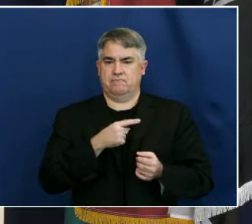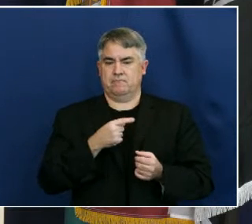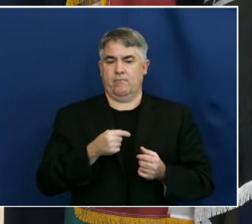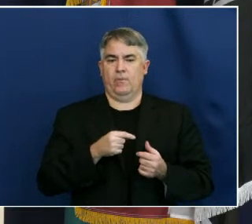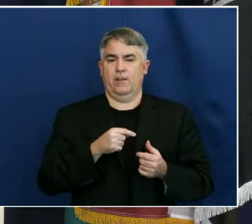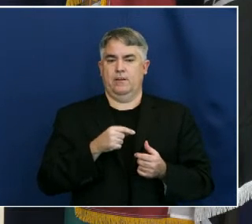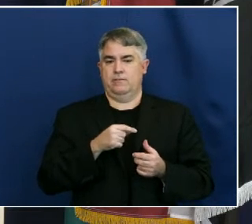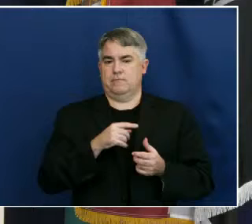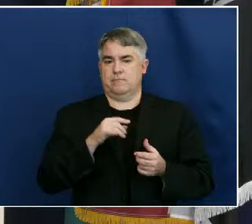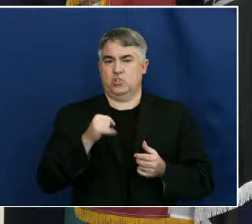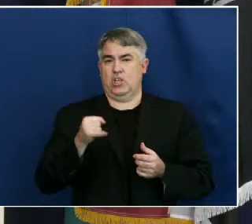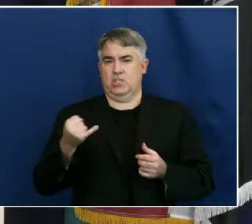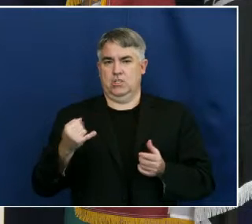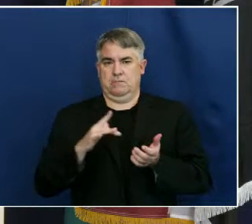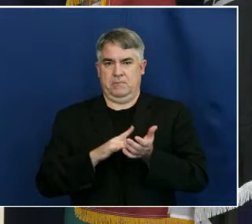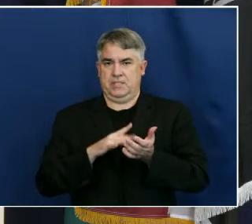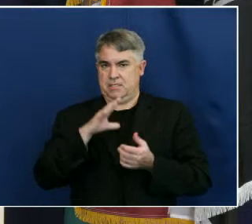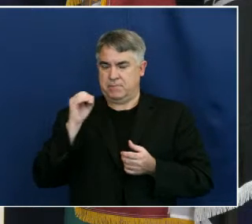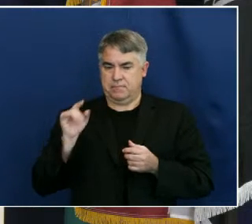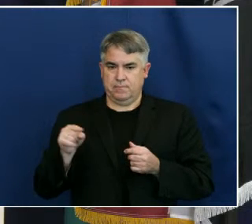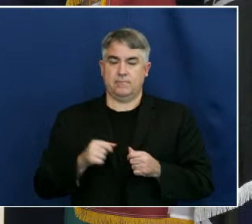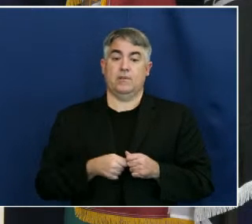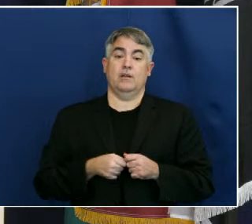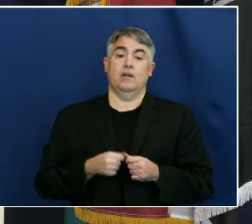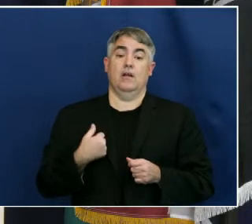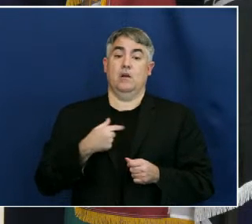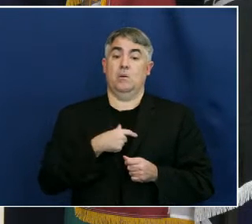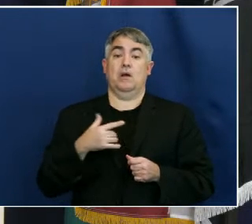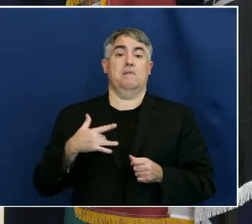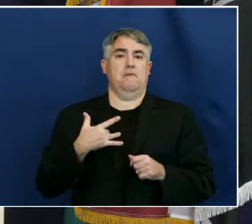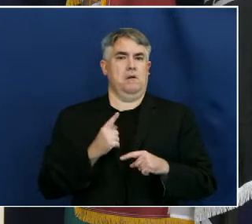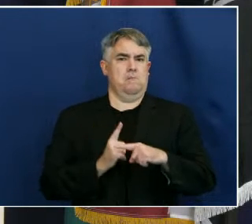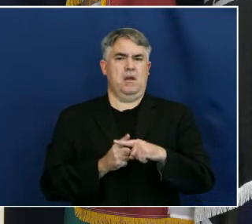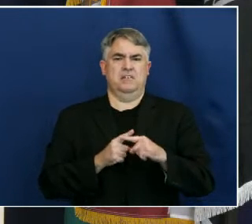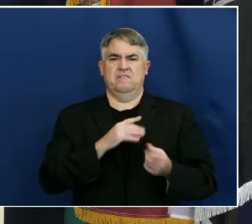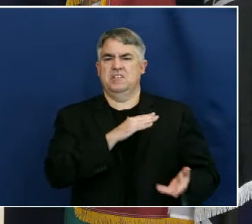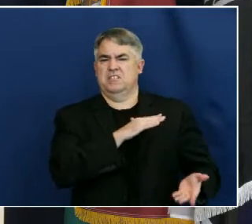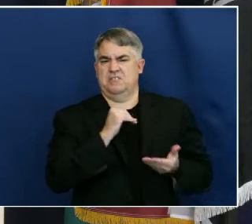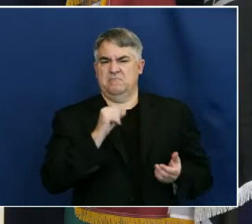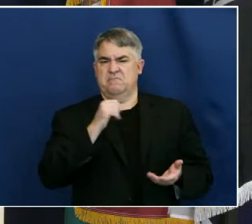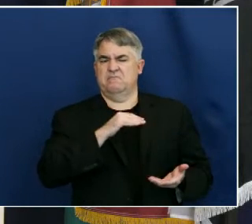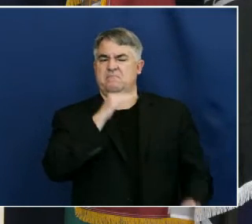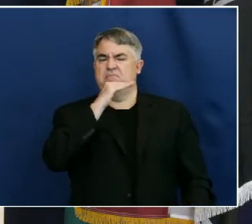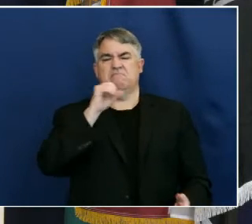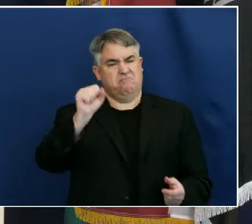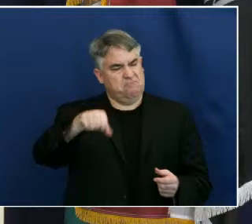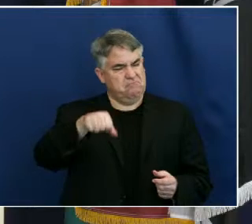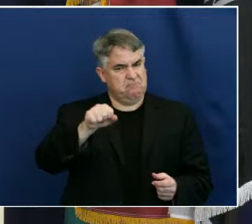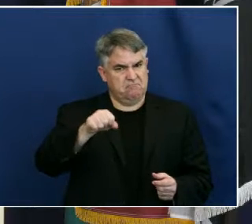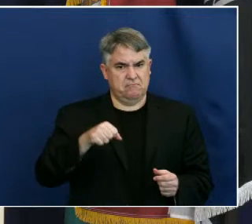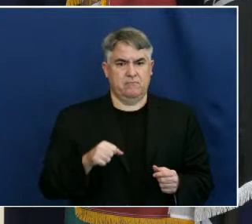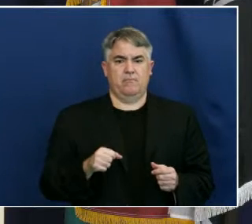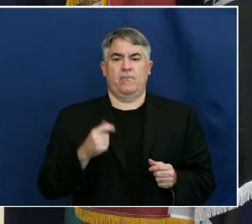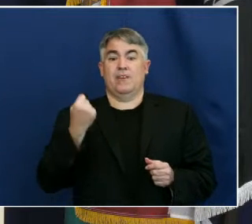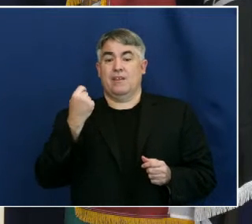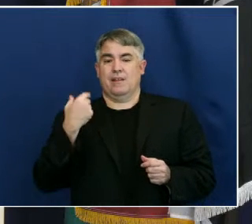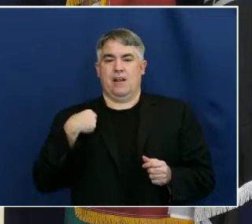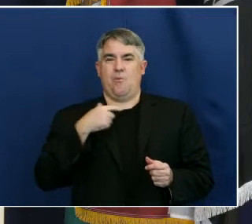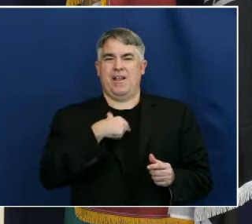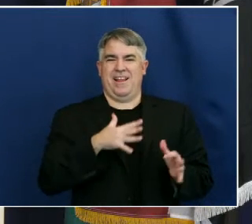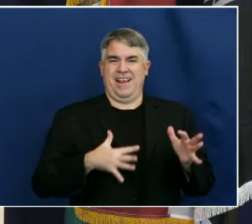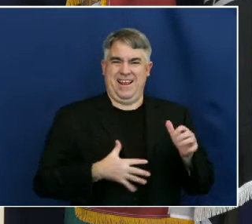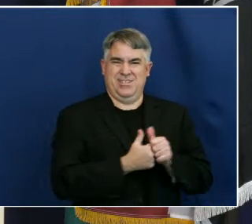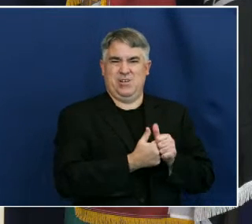we're optimistic that the supply is going to increase in the coming weeks because, one, there's a kind of catch-up of some of the stuff that was disrupted